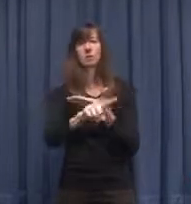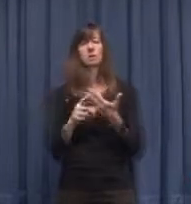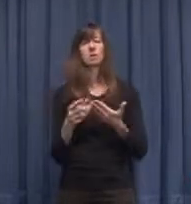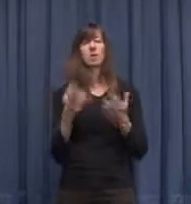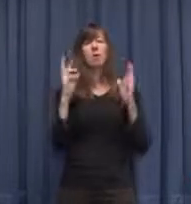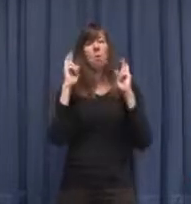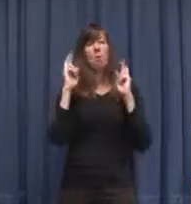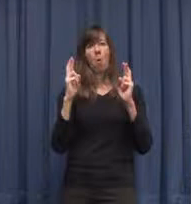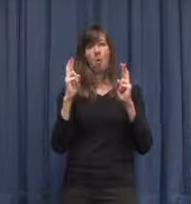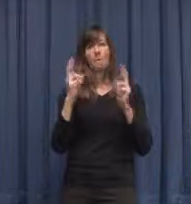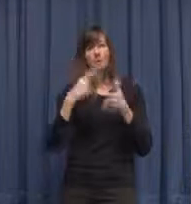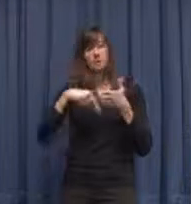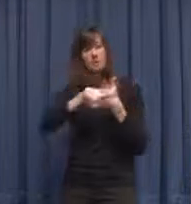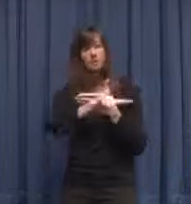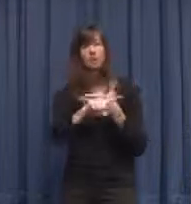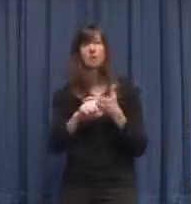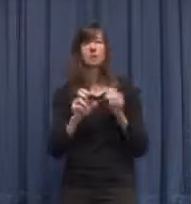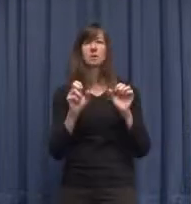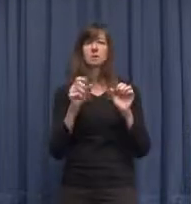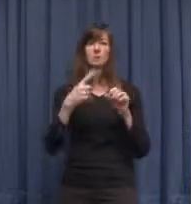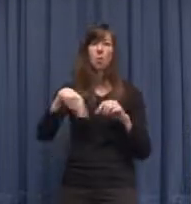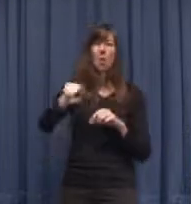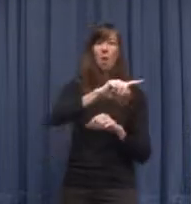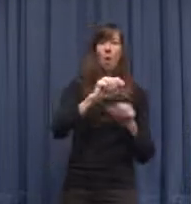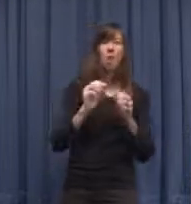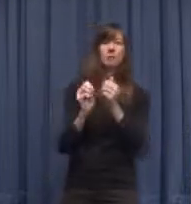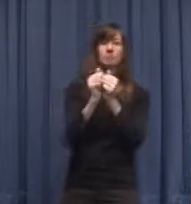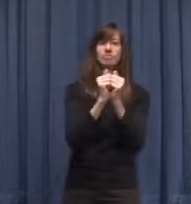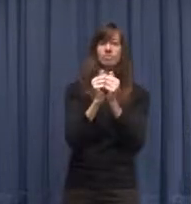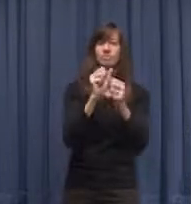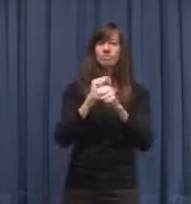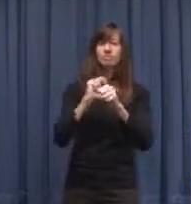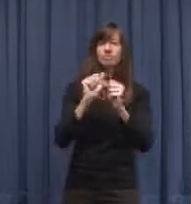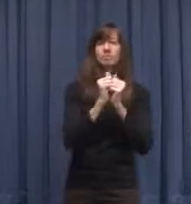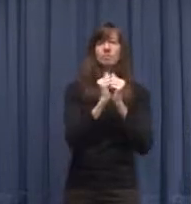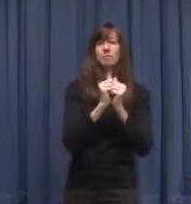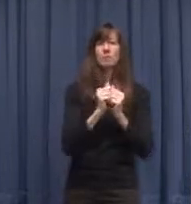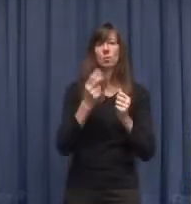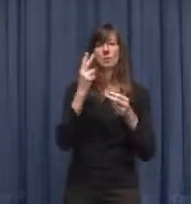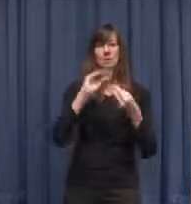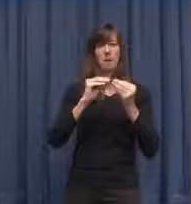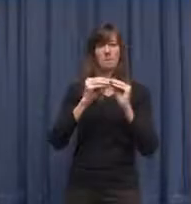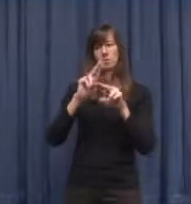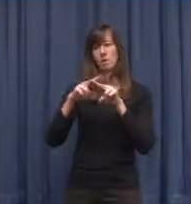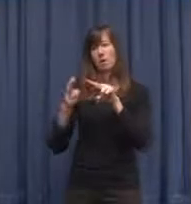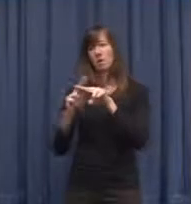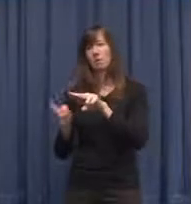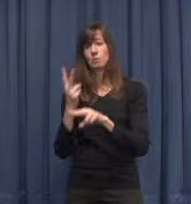taken these actions and we'll start to see that in the numbers, and we will see you then. Thanks.